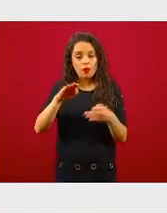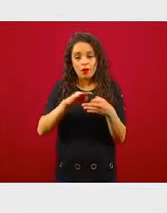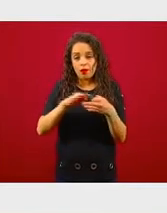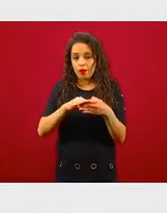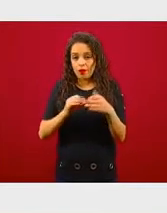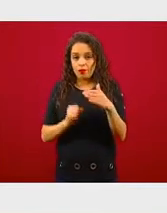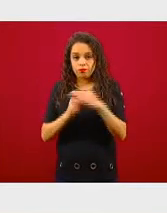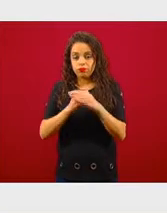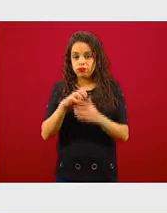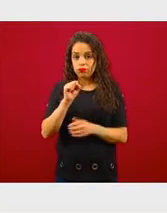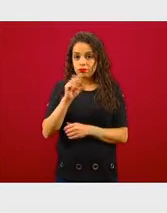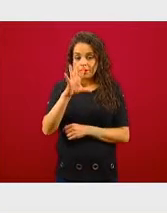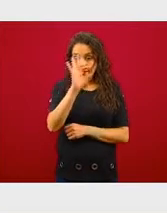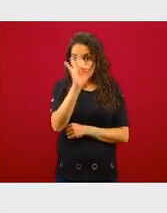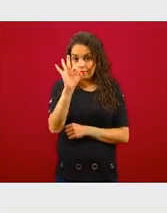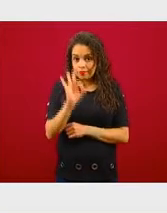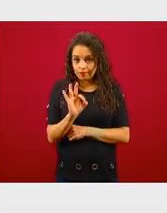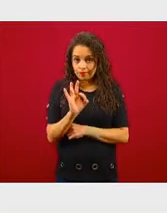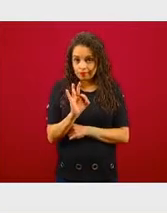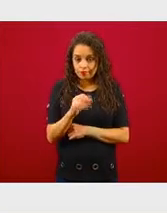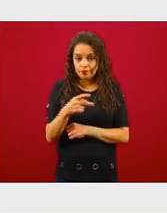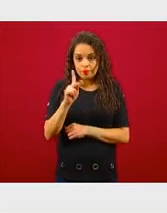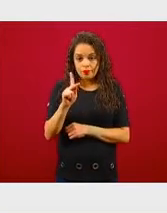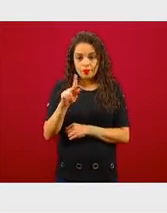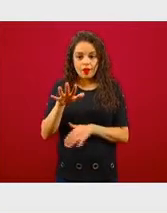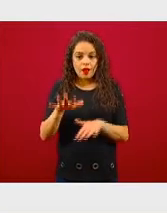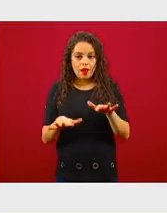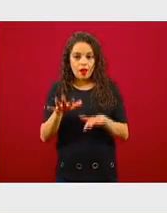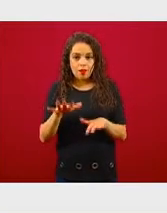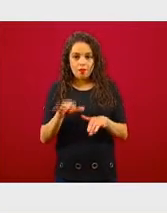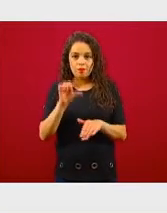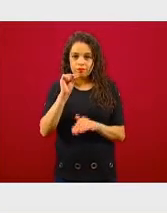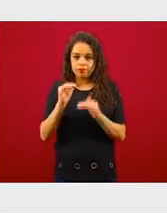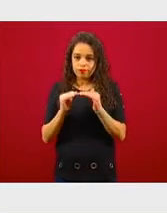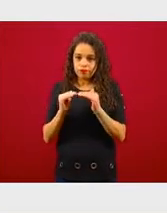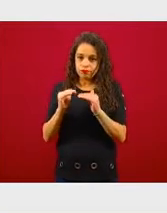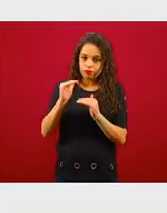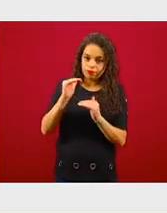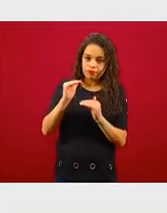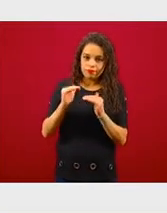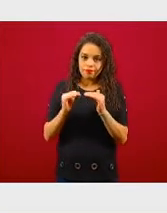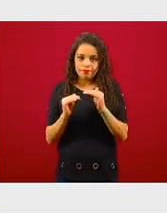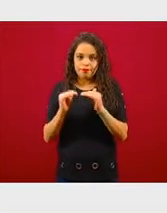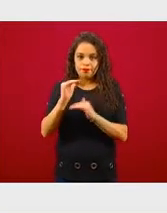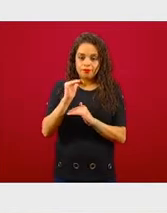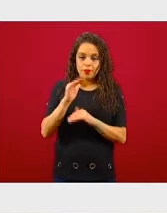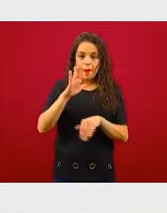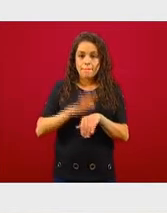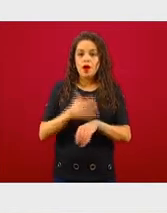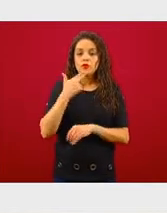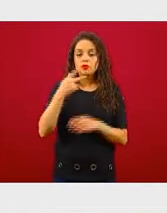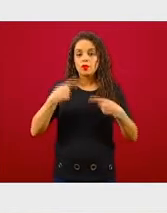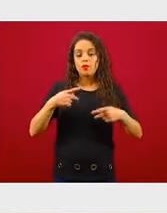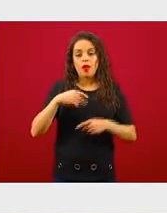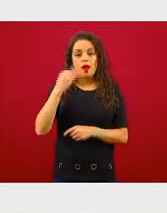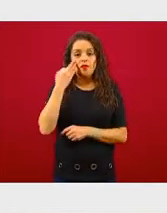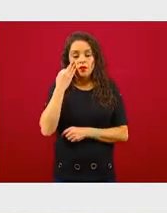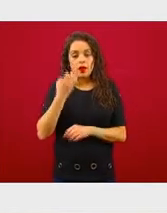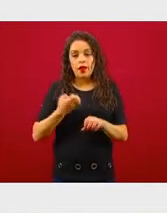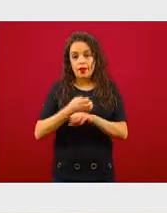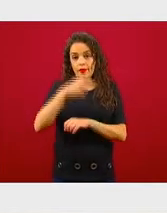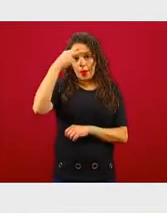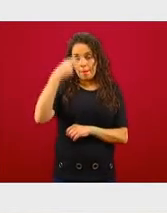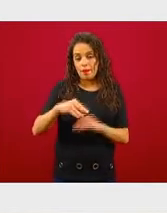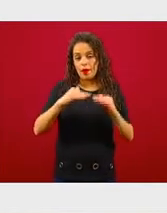erratic mobility levels. Jalisco is closer to that 65% goal, but we've seen